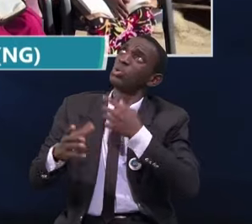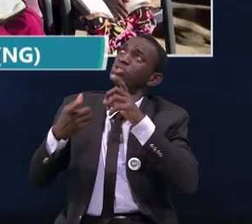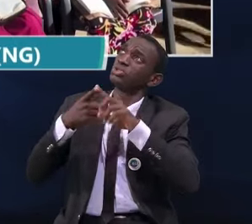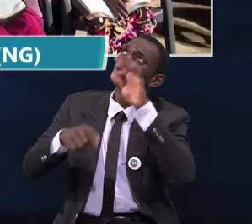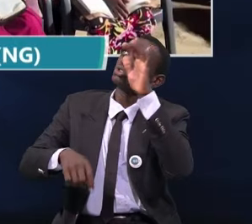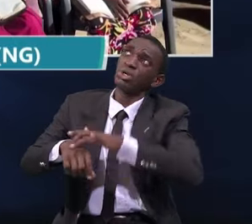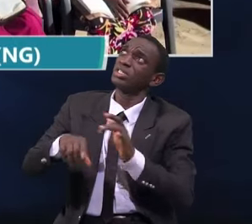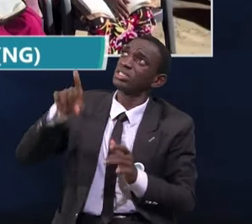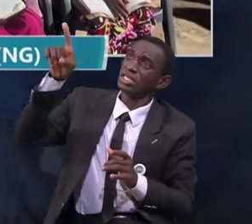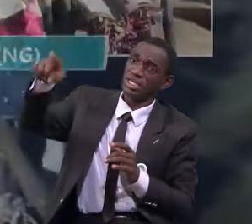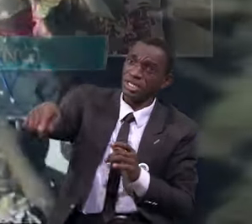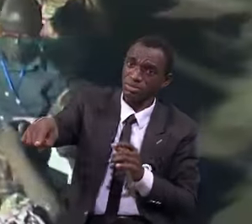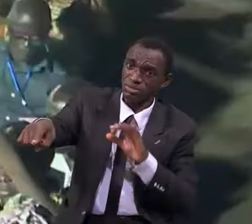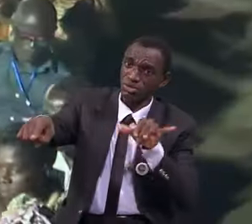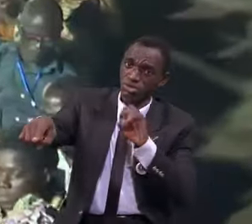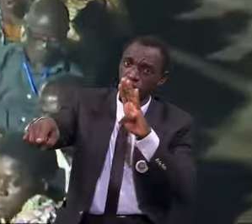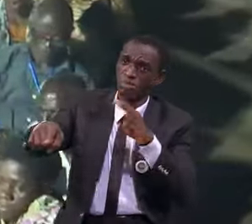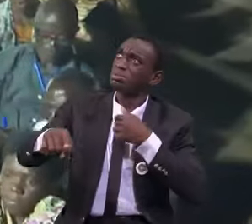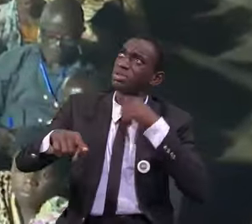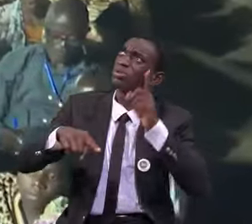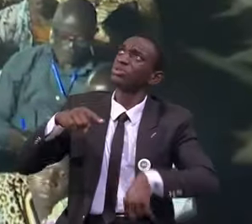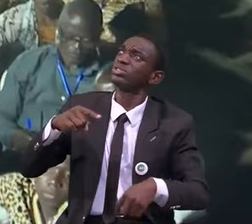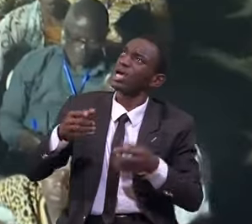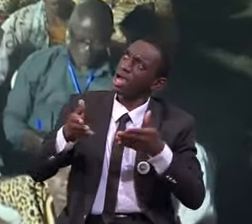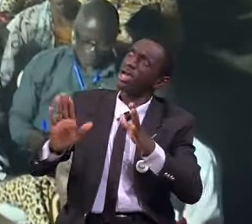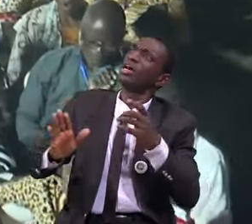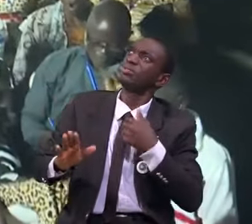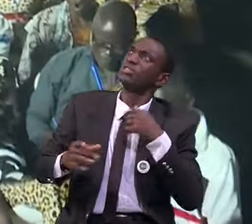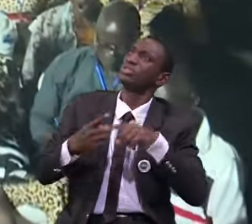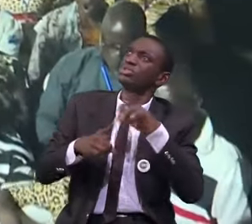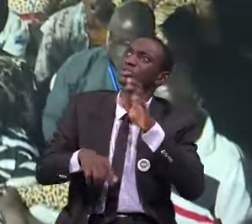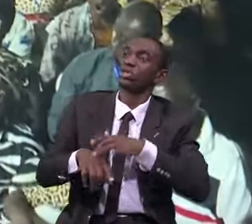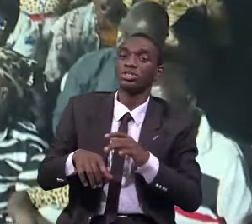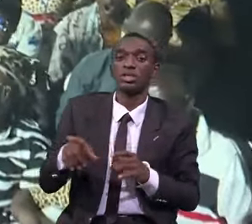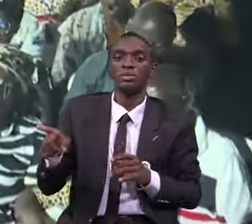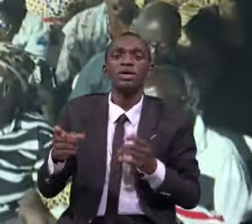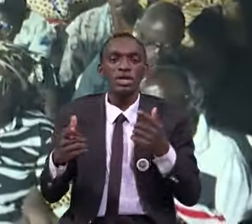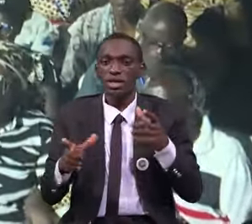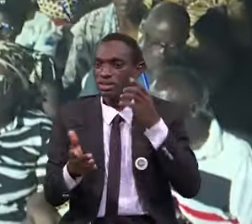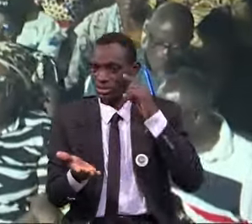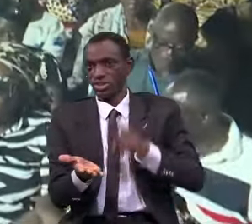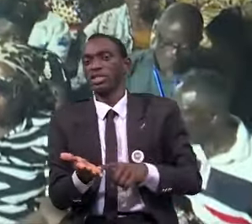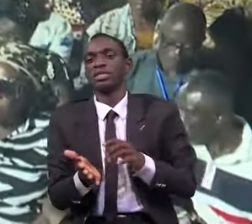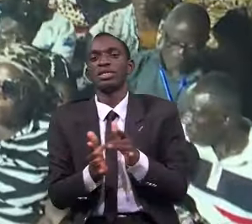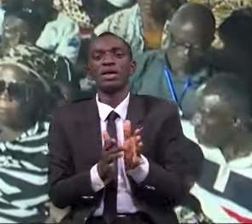Allow me to touch him. Why don't you look at that now? Job chapter 1, verse